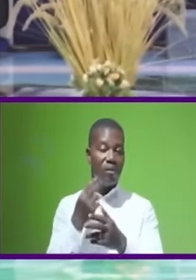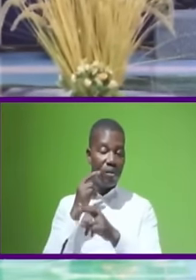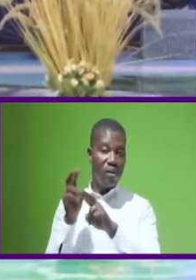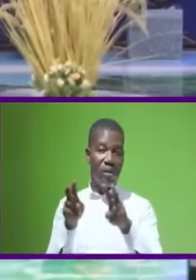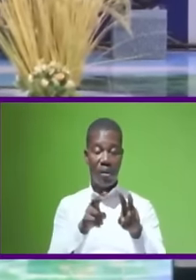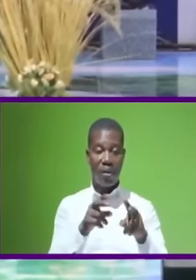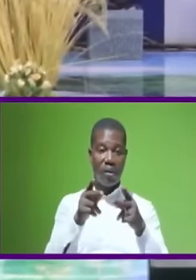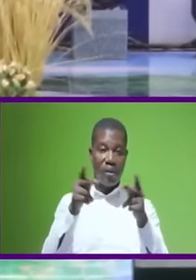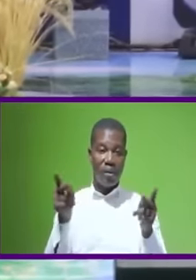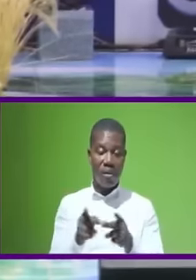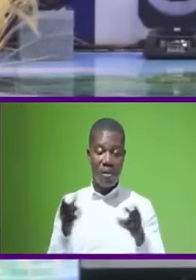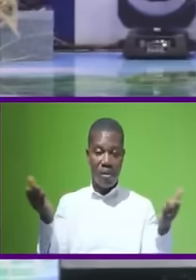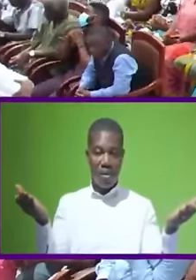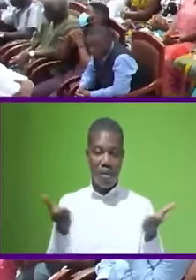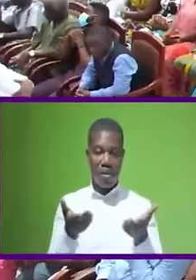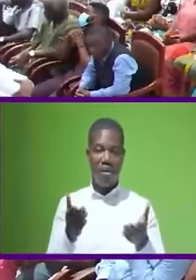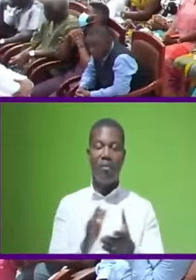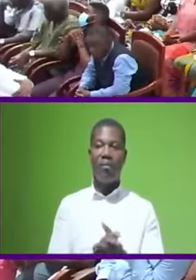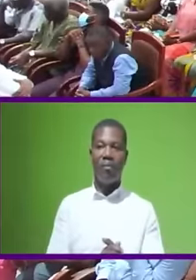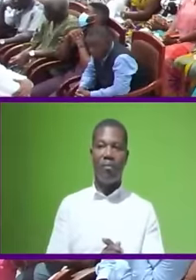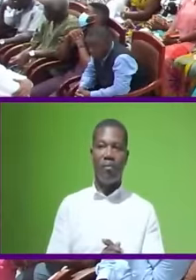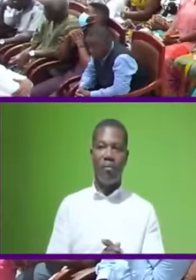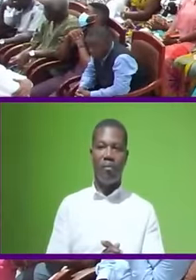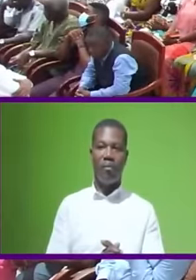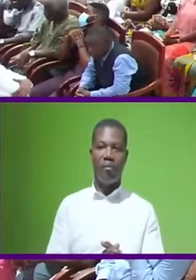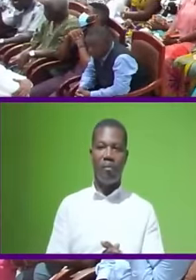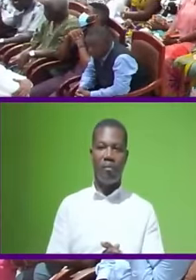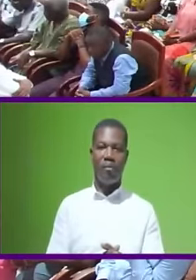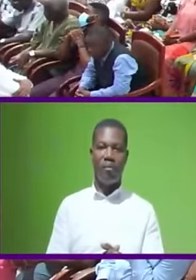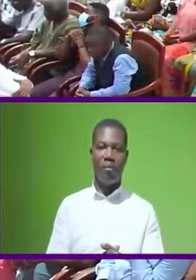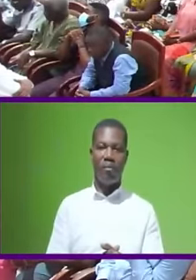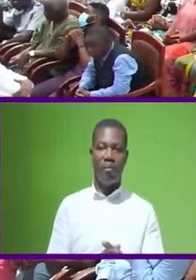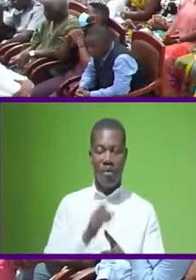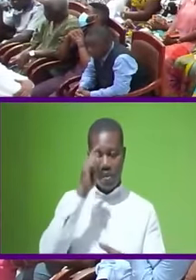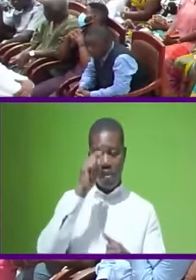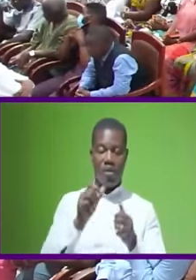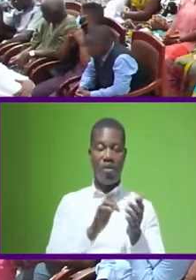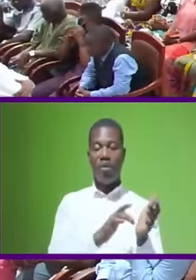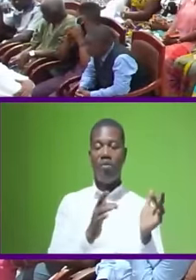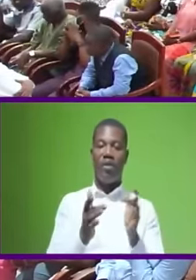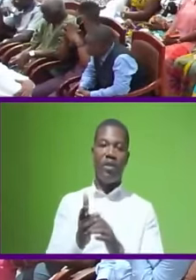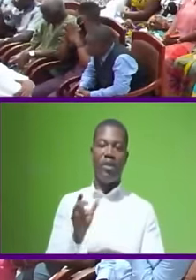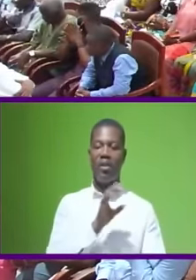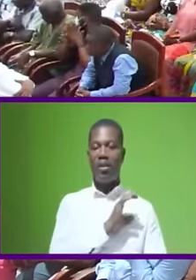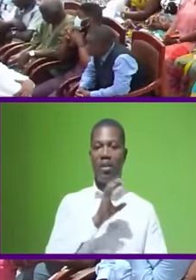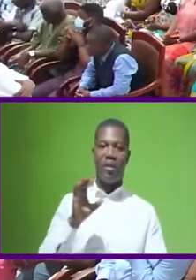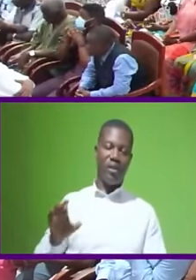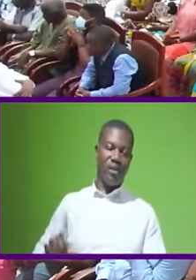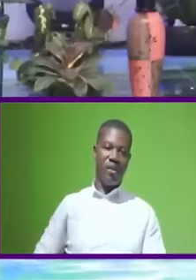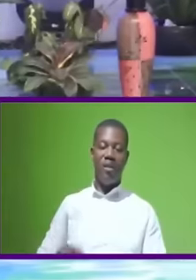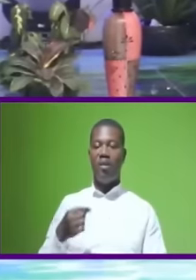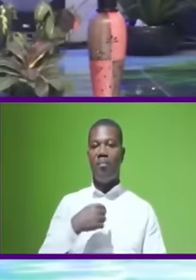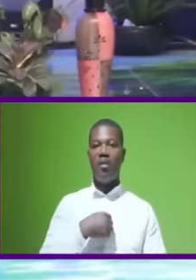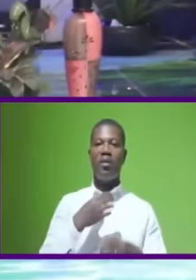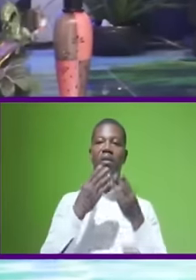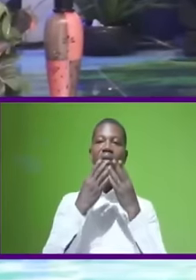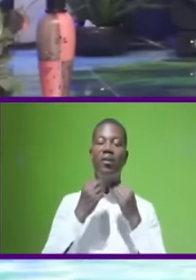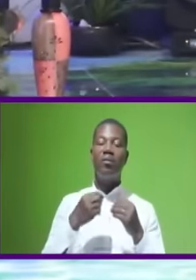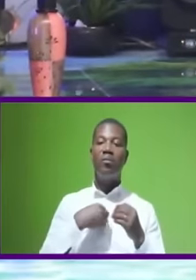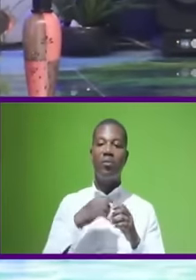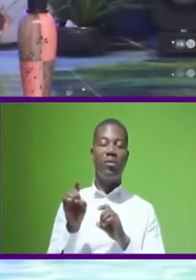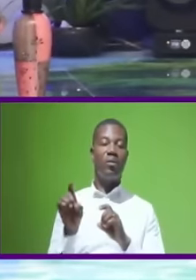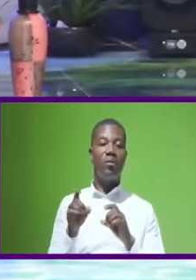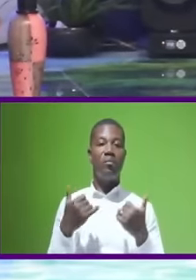at the many things that you come to see in this yard. Yes, all for Christ's sake. Me adom me ya ma famo